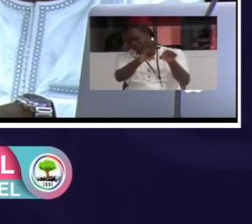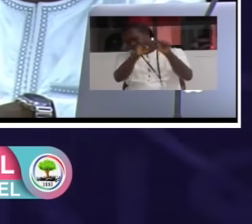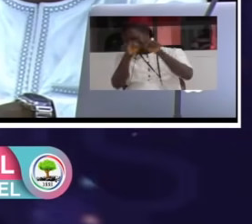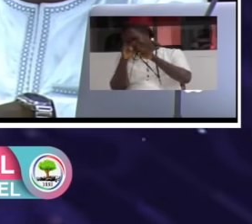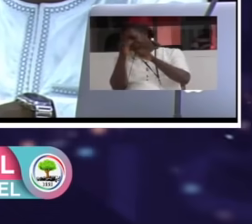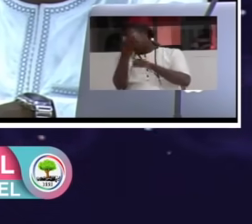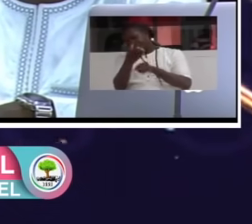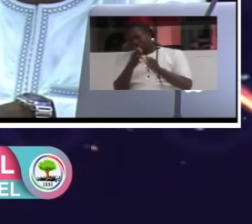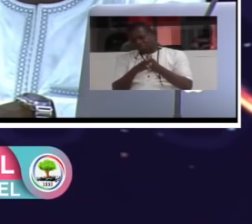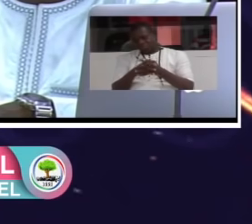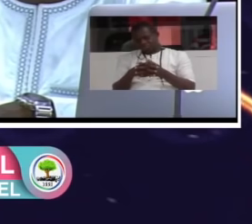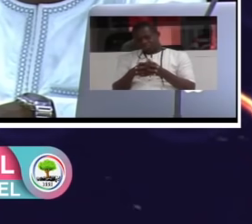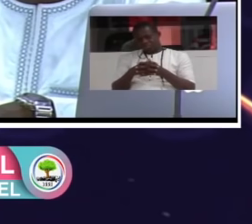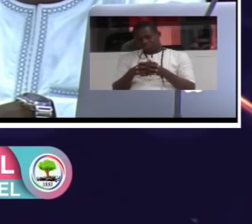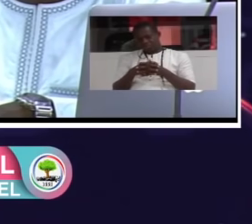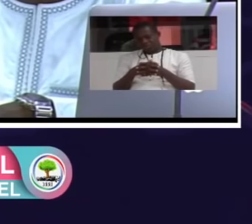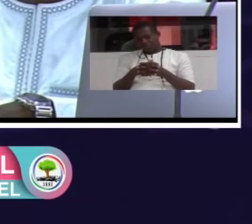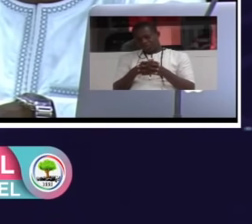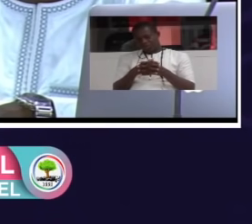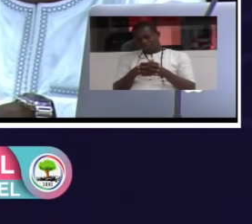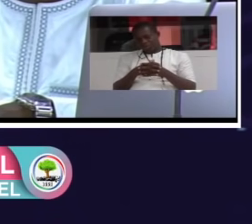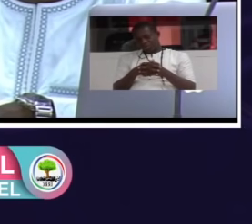the bed that we found him on, and we went away.